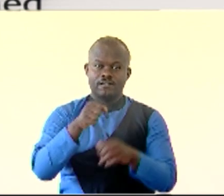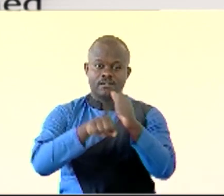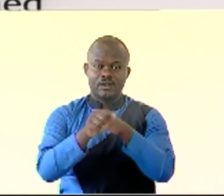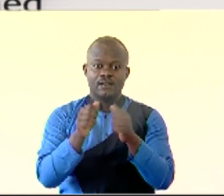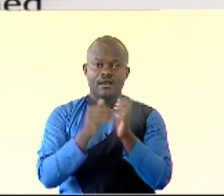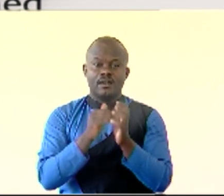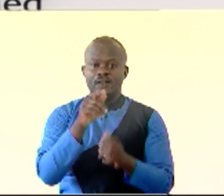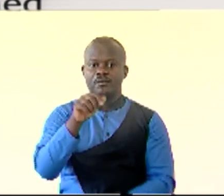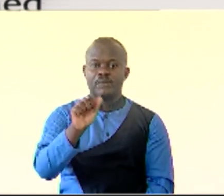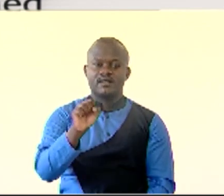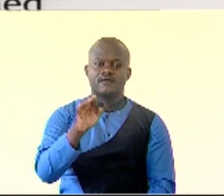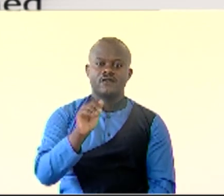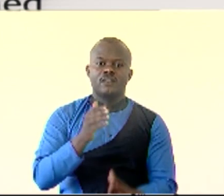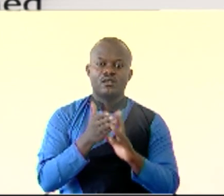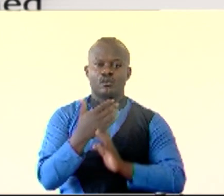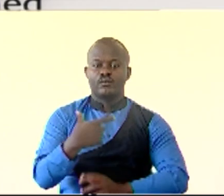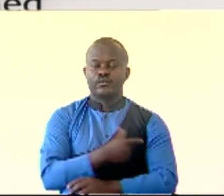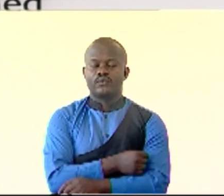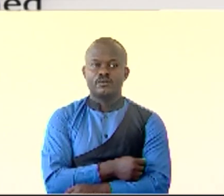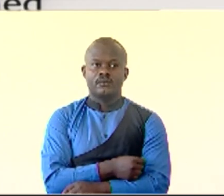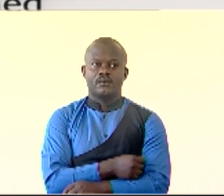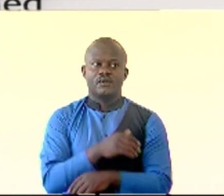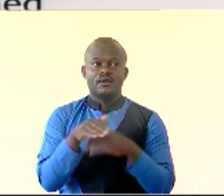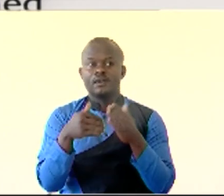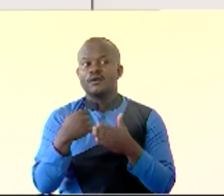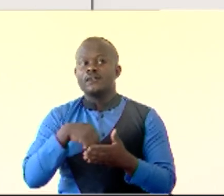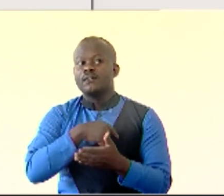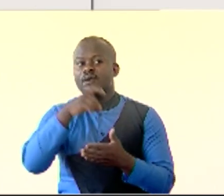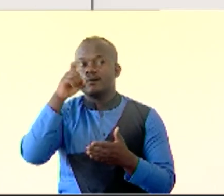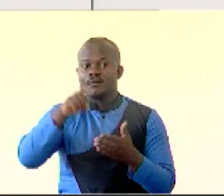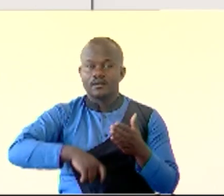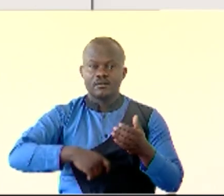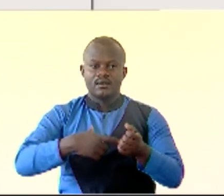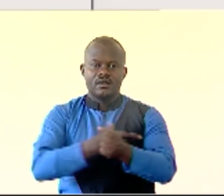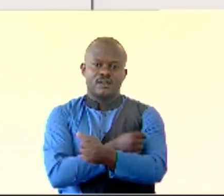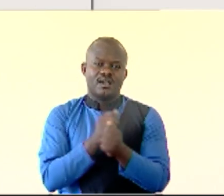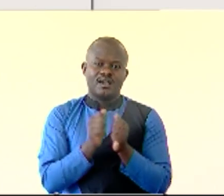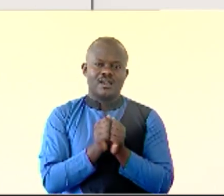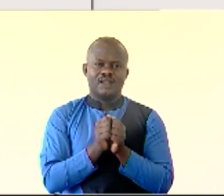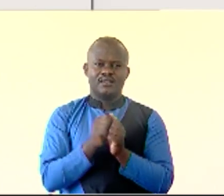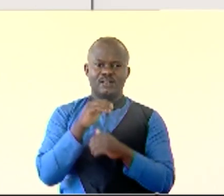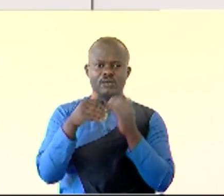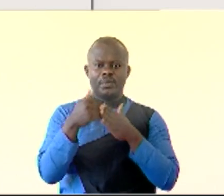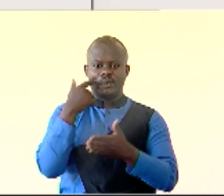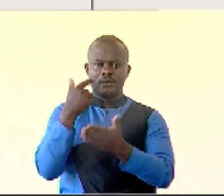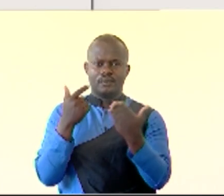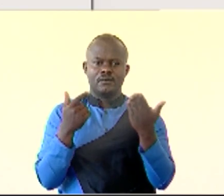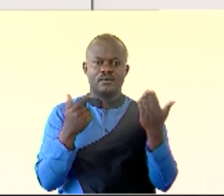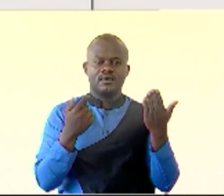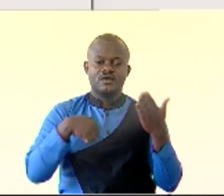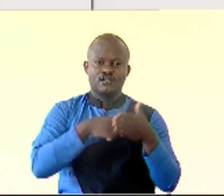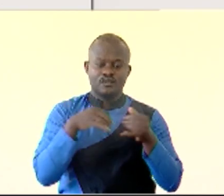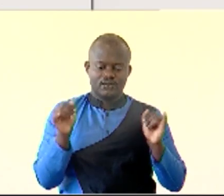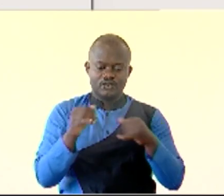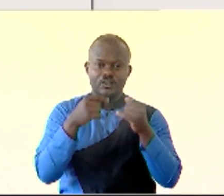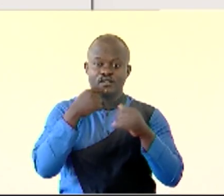induced by vaccination. Young babies that have to be vaccinated. We have a lesson assessment. So try to go